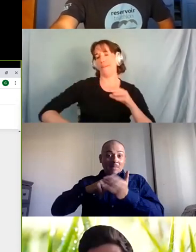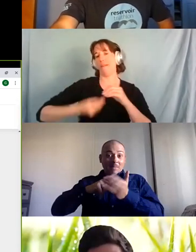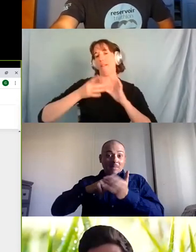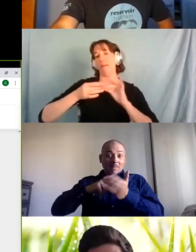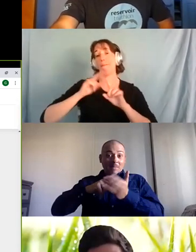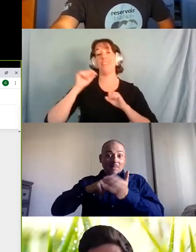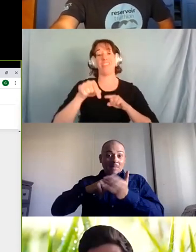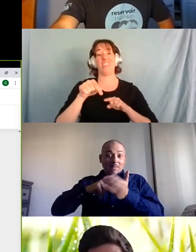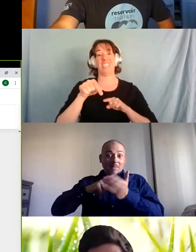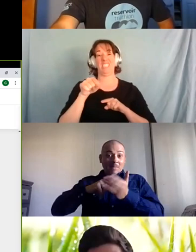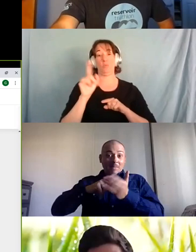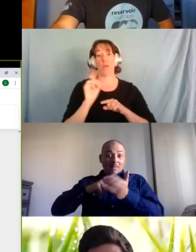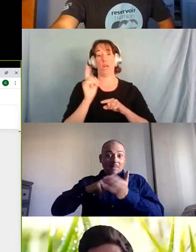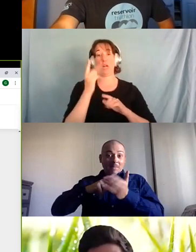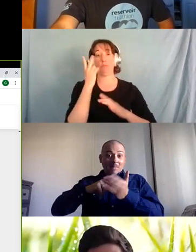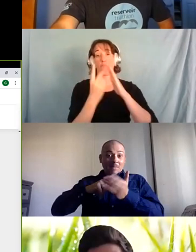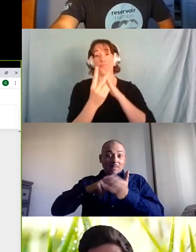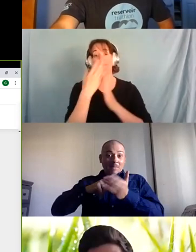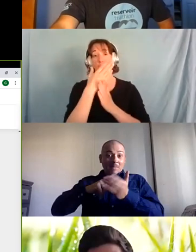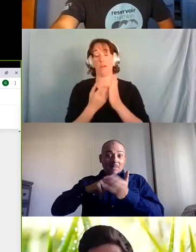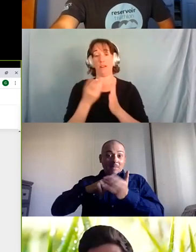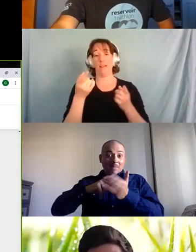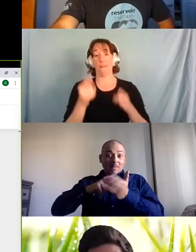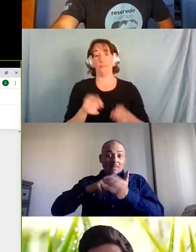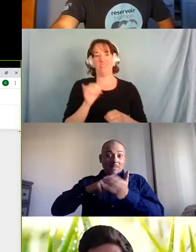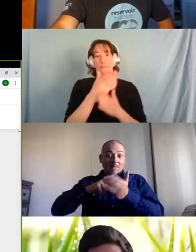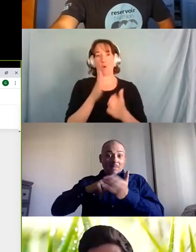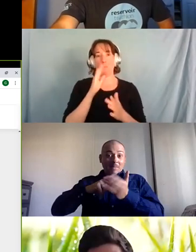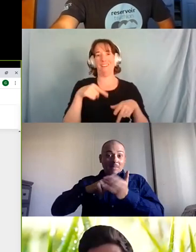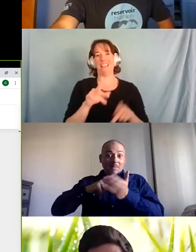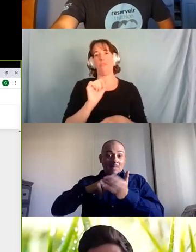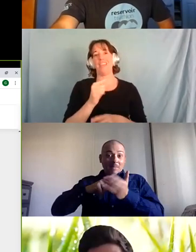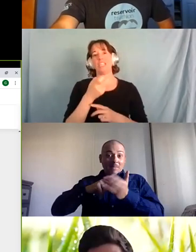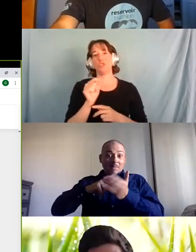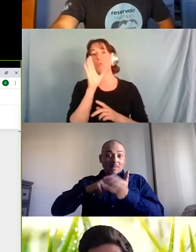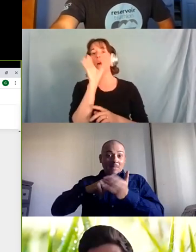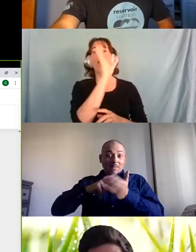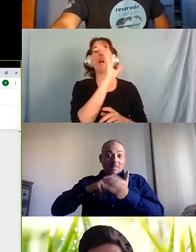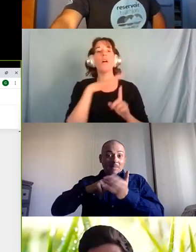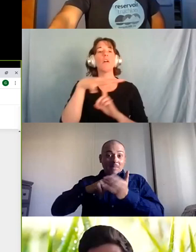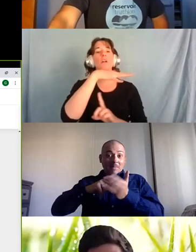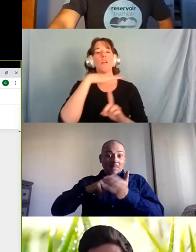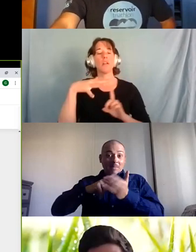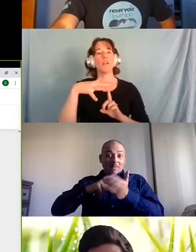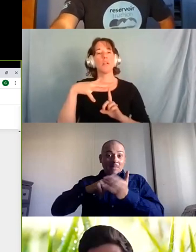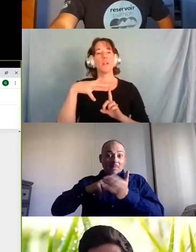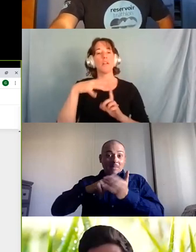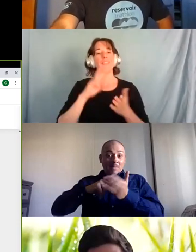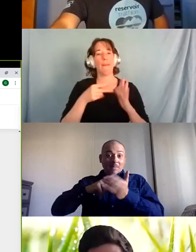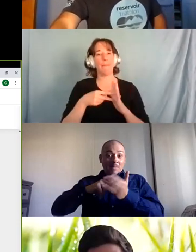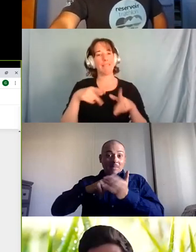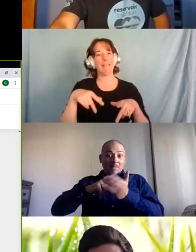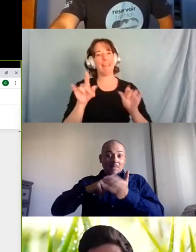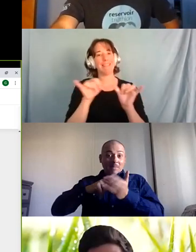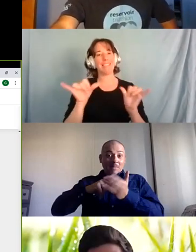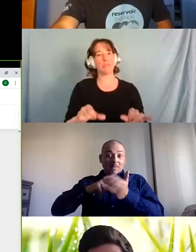So this part will actually allow the agent to explore the environment, basically letting it do actions